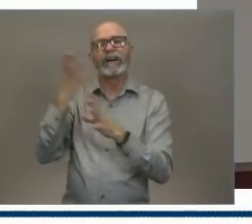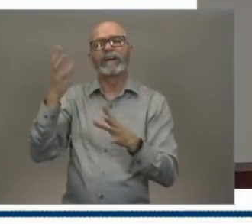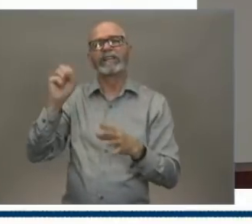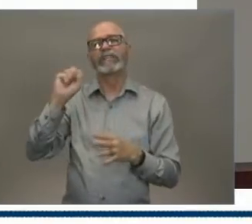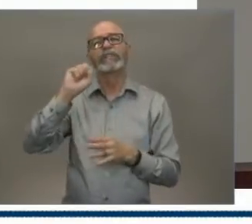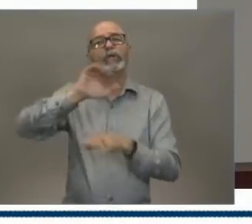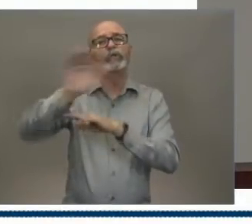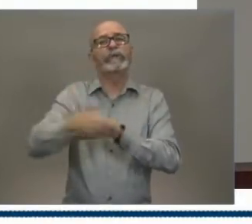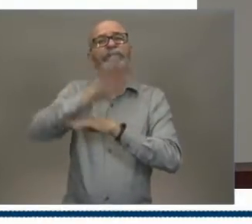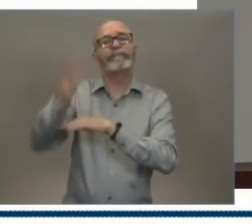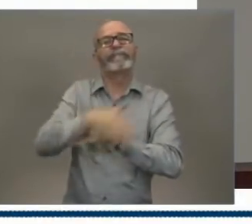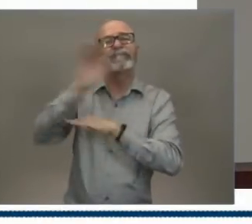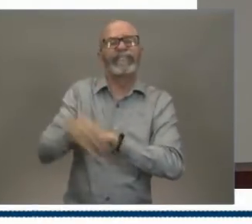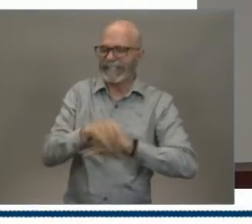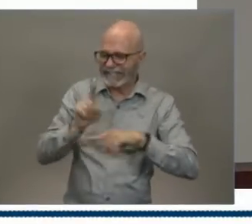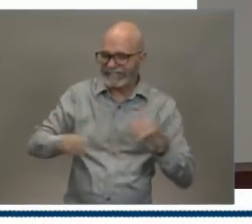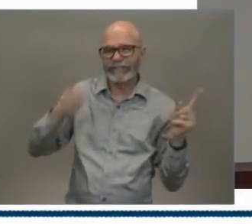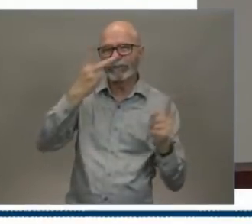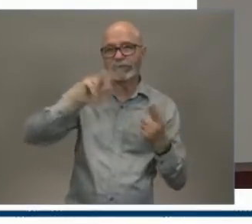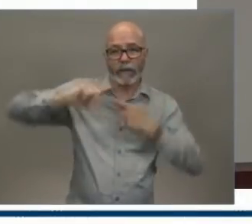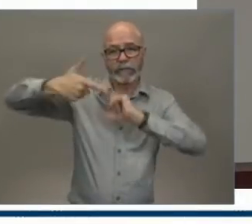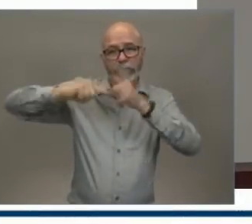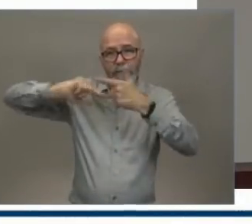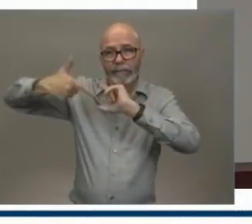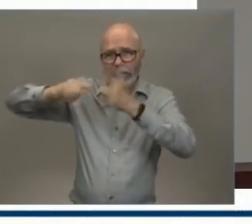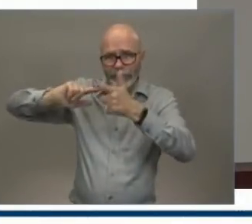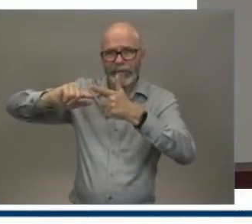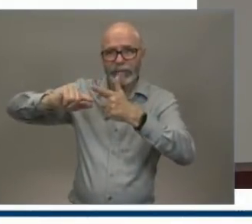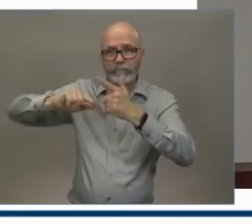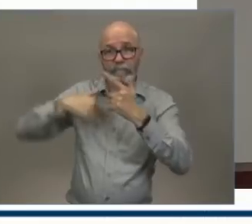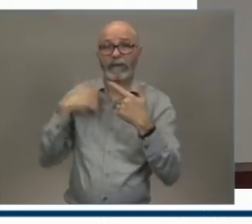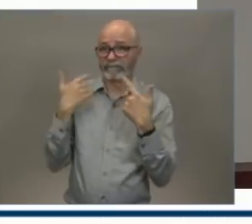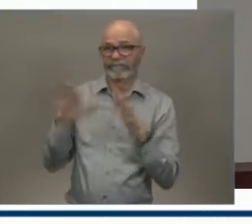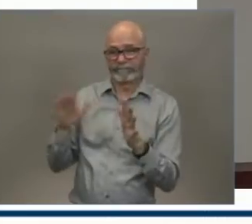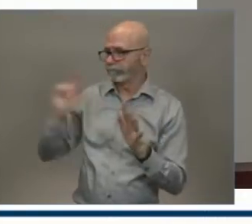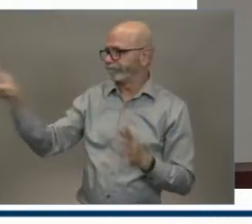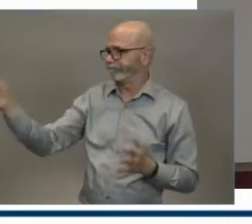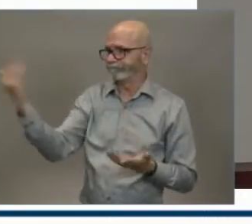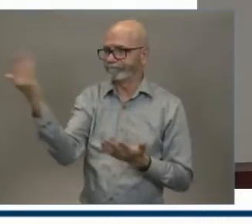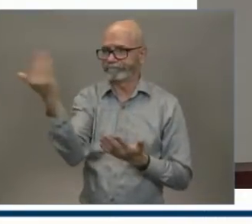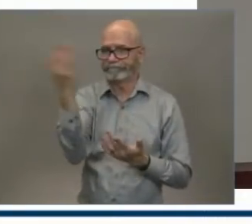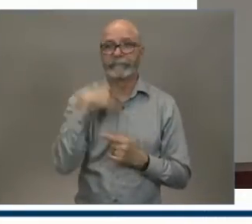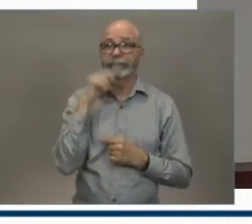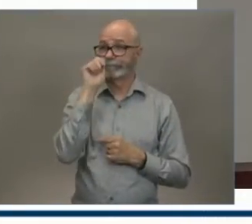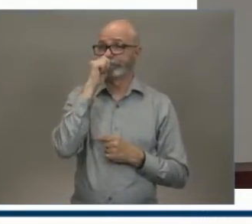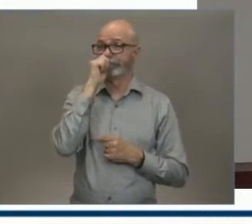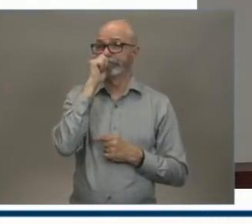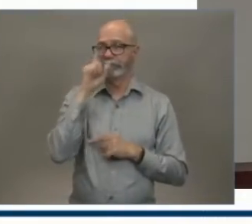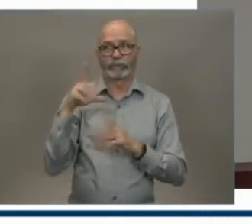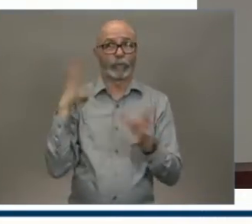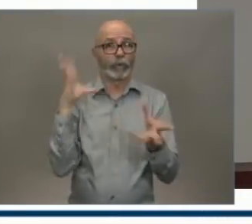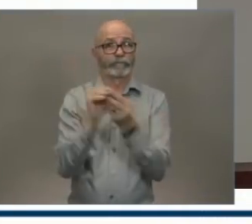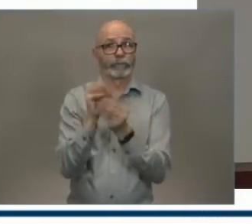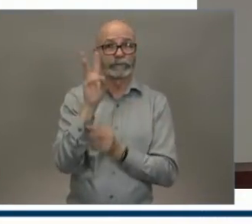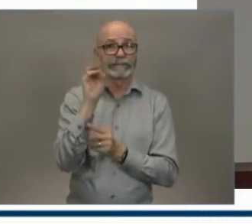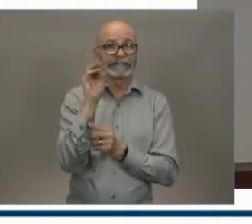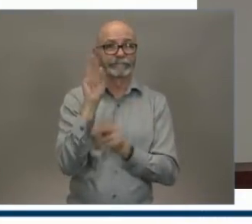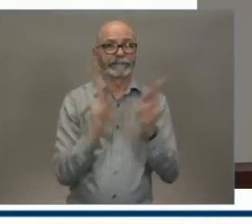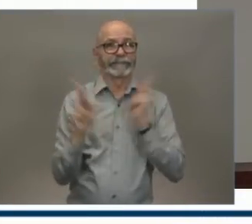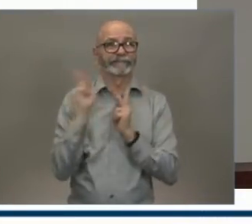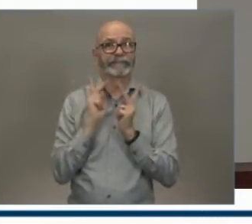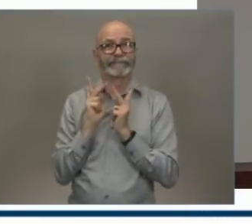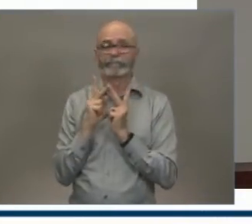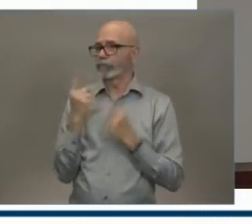been testing. And of the 60 crew that are tested, all the test results are in, we've only had the 1